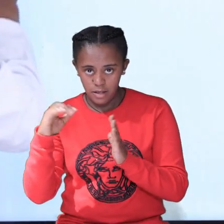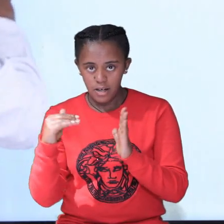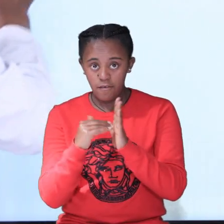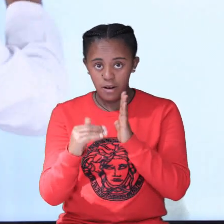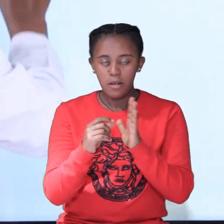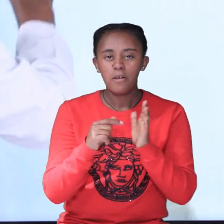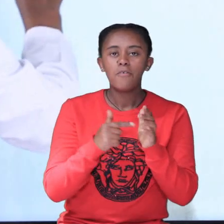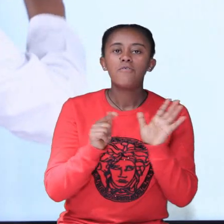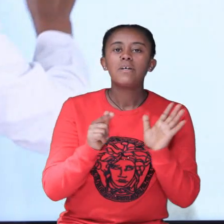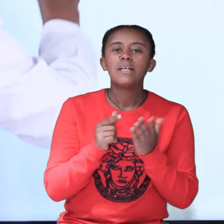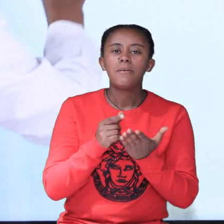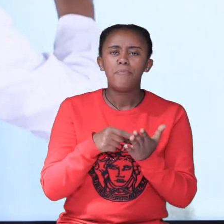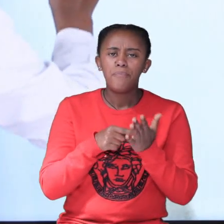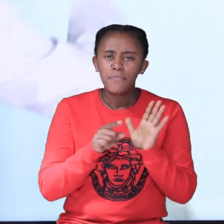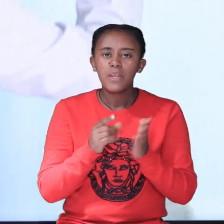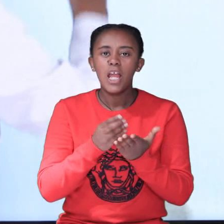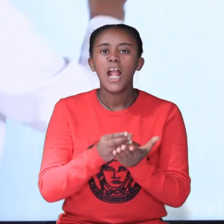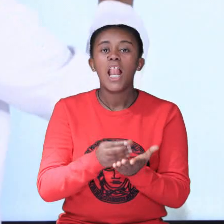glass